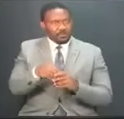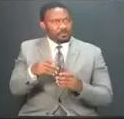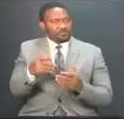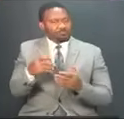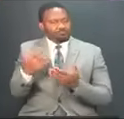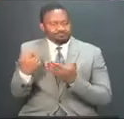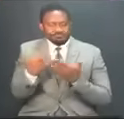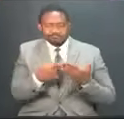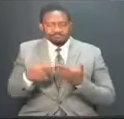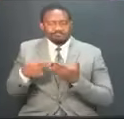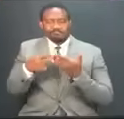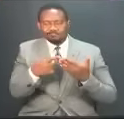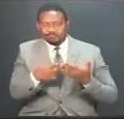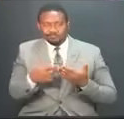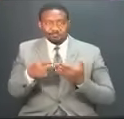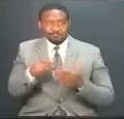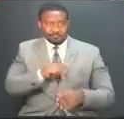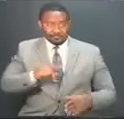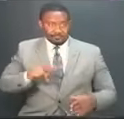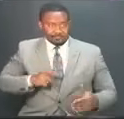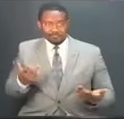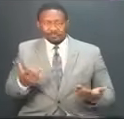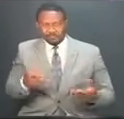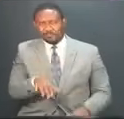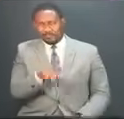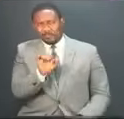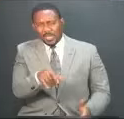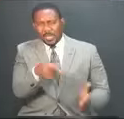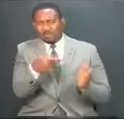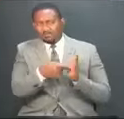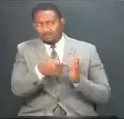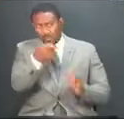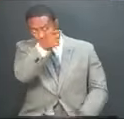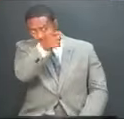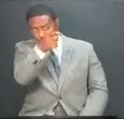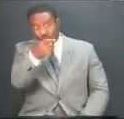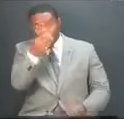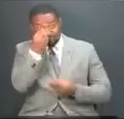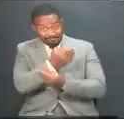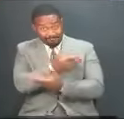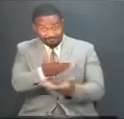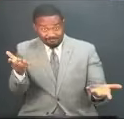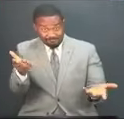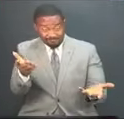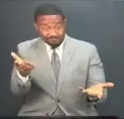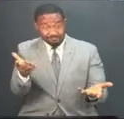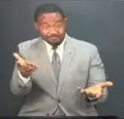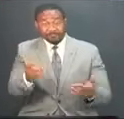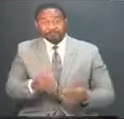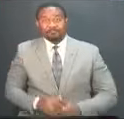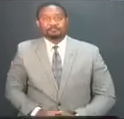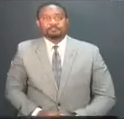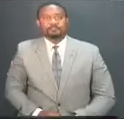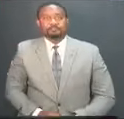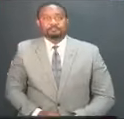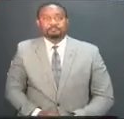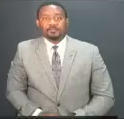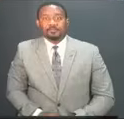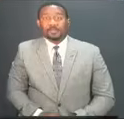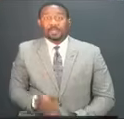the proceedings. So, Speaker, so this is what you delivered, and the